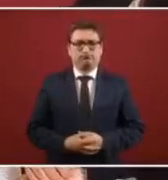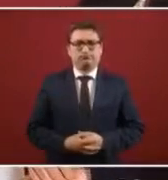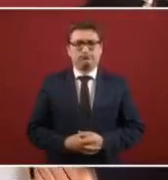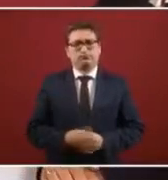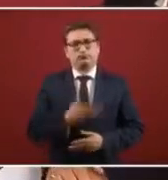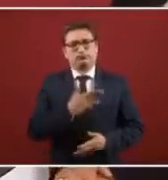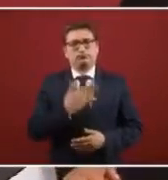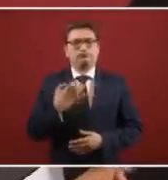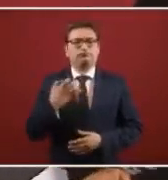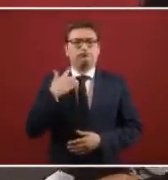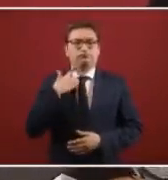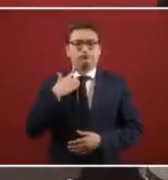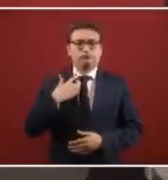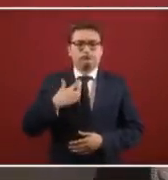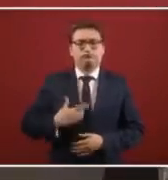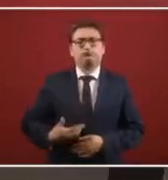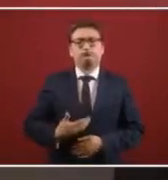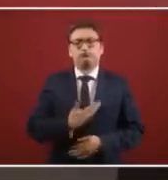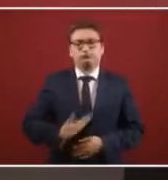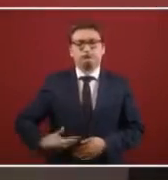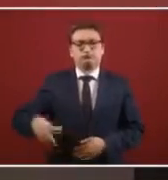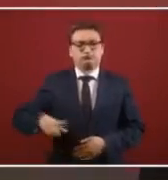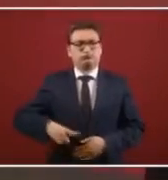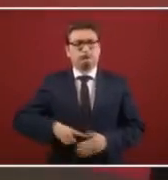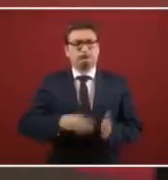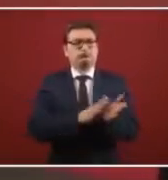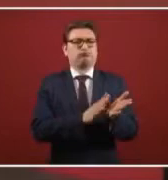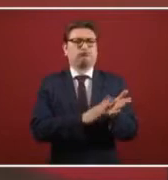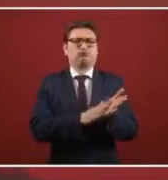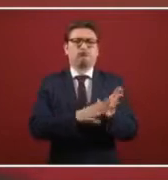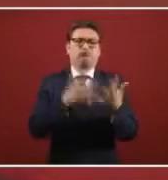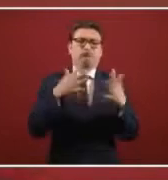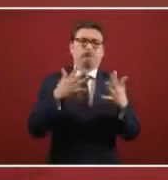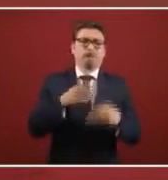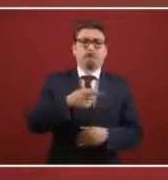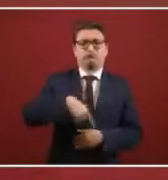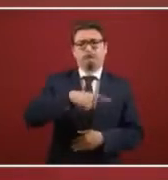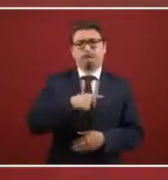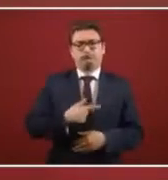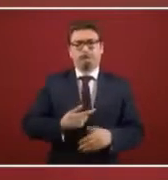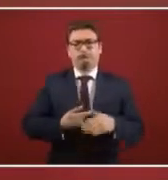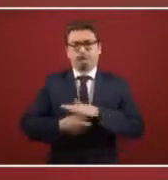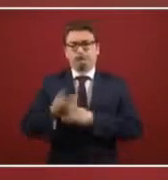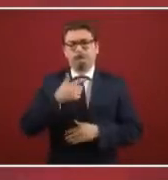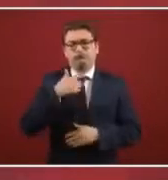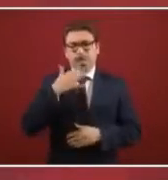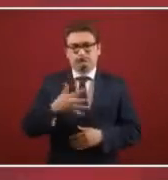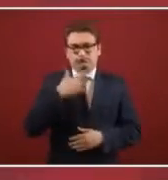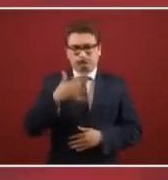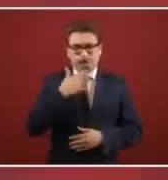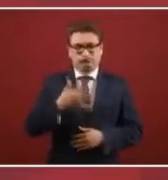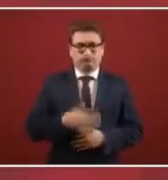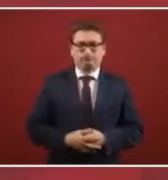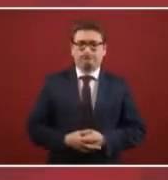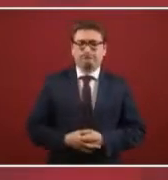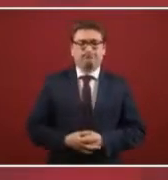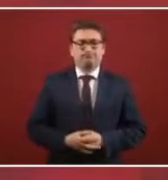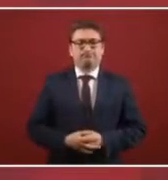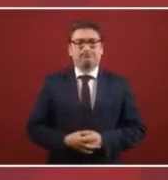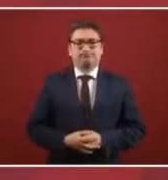para los Applause for those neoliberals, corruptos, those corrupt, ineficientes.